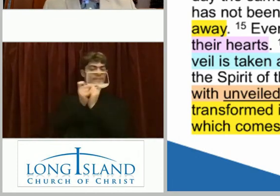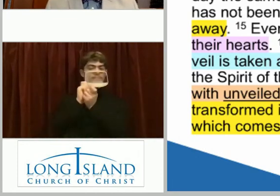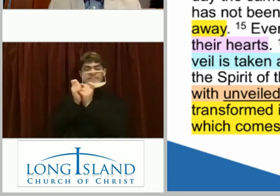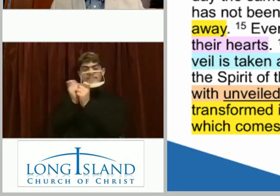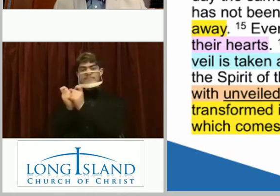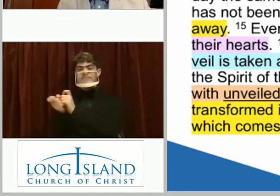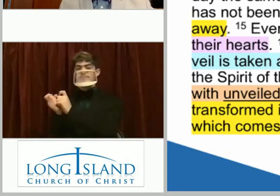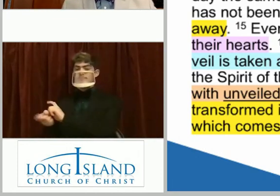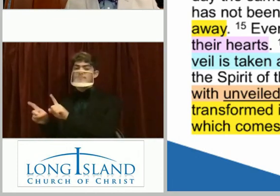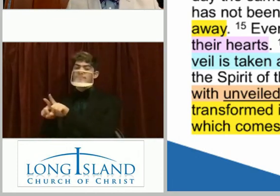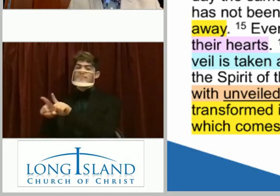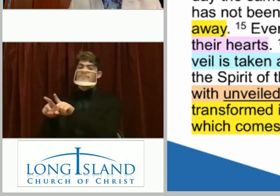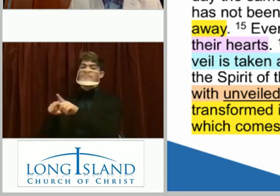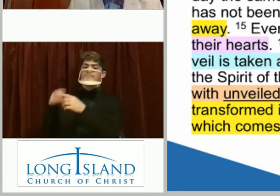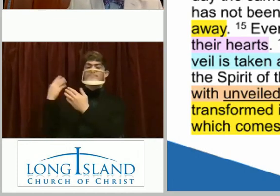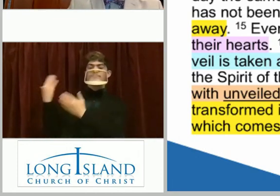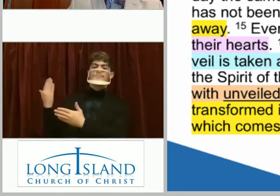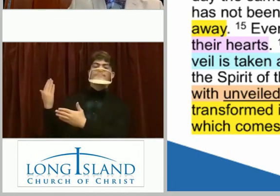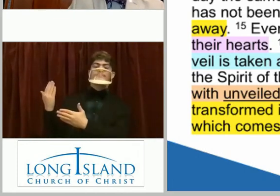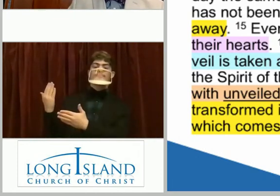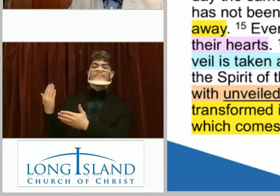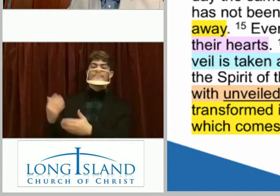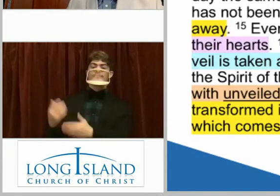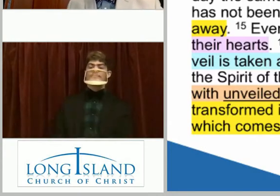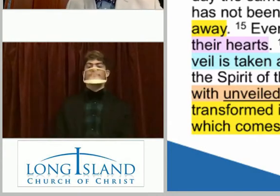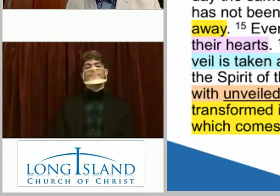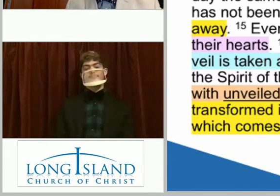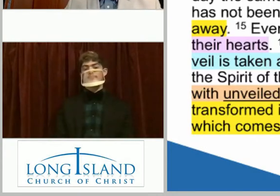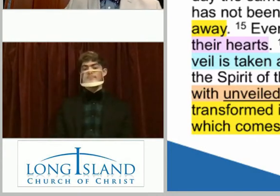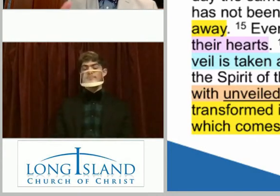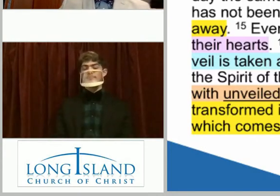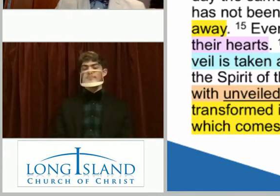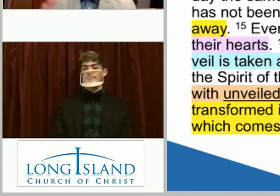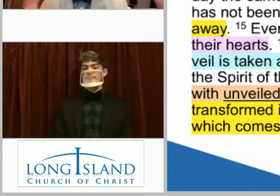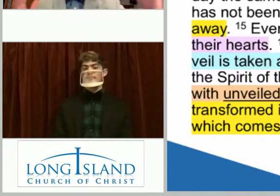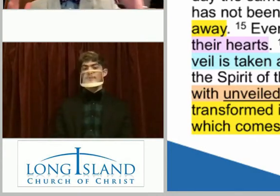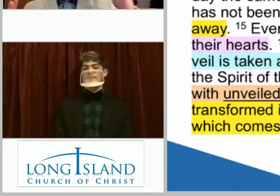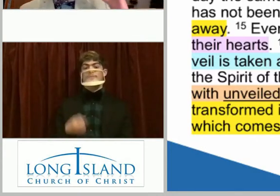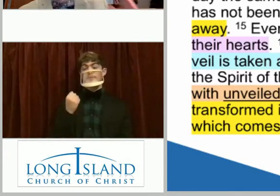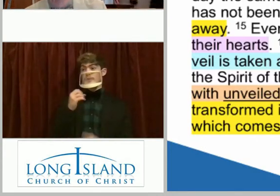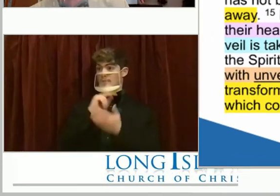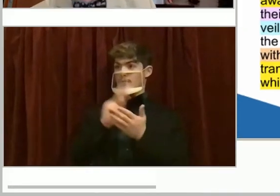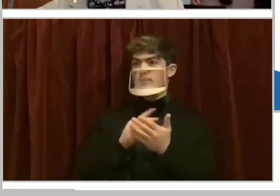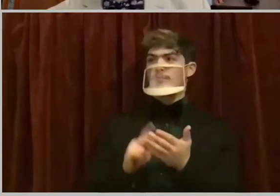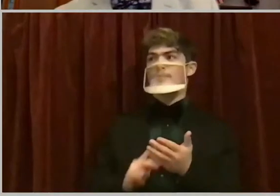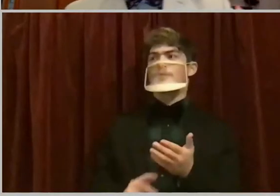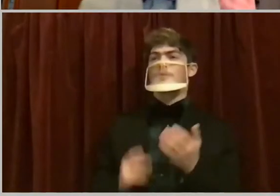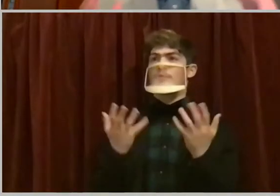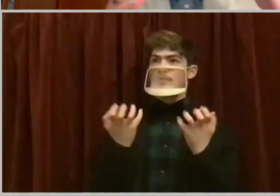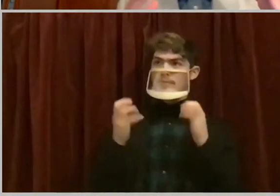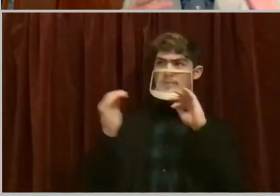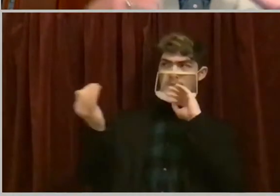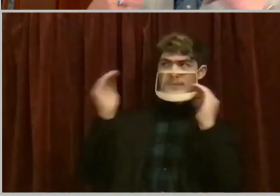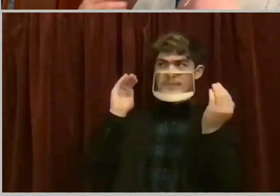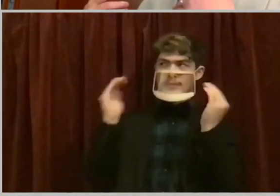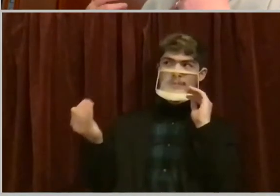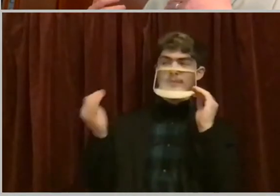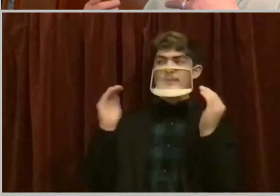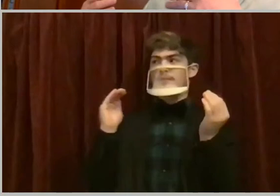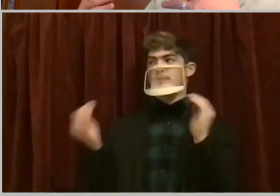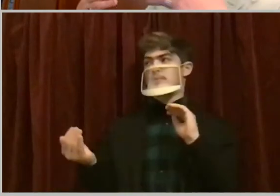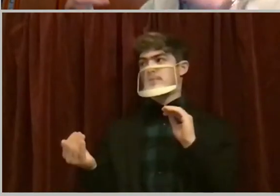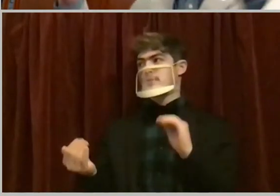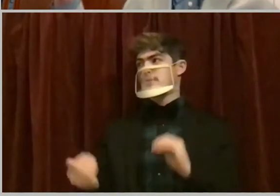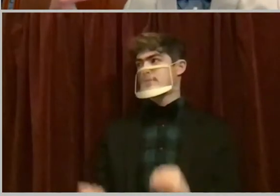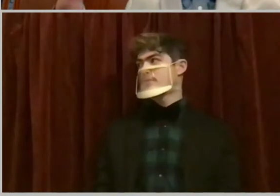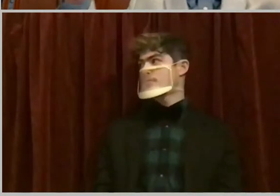which comes from the Lord, who is the Spirit. So here Paul makes a contrast between what we would think